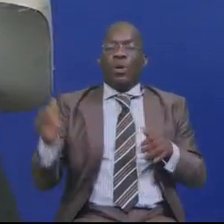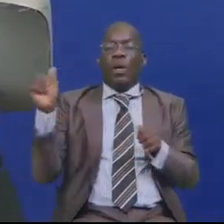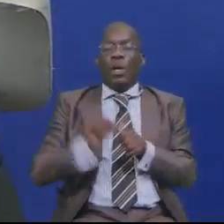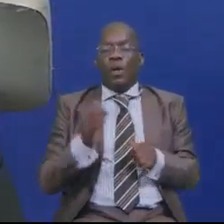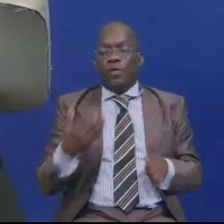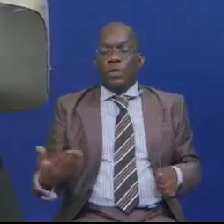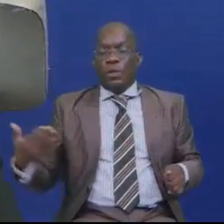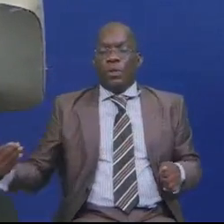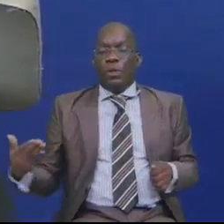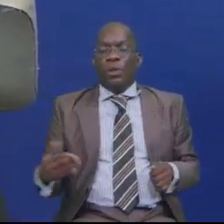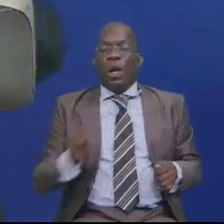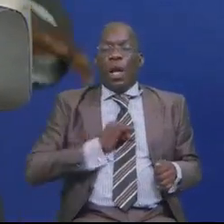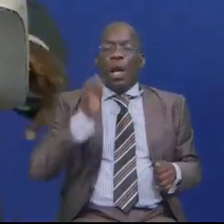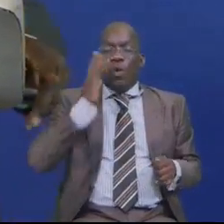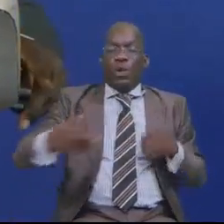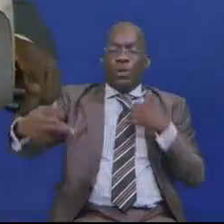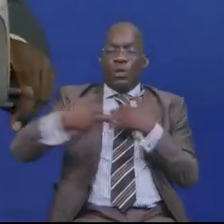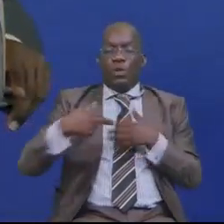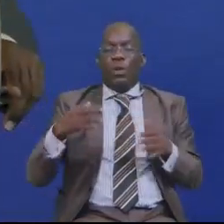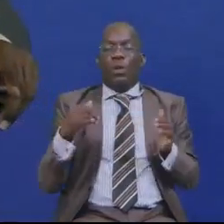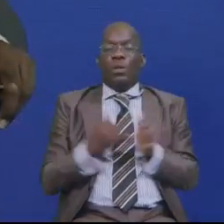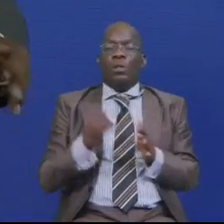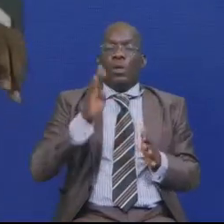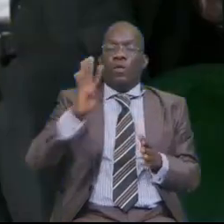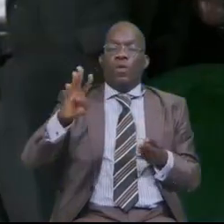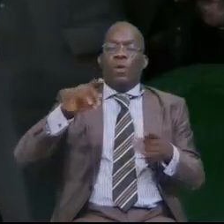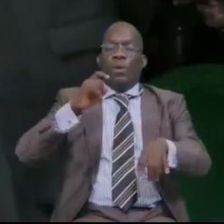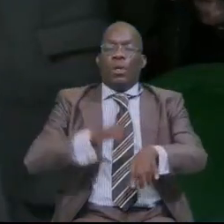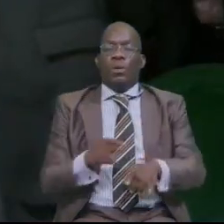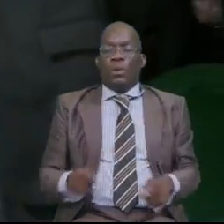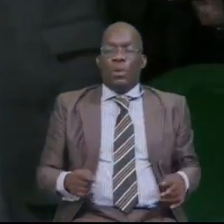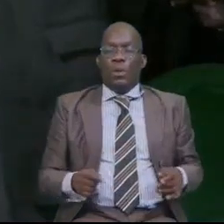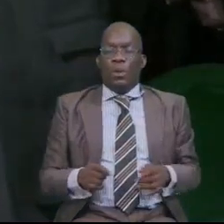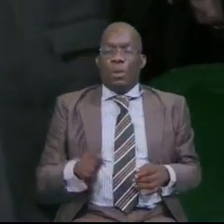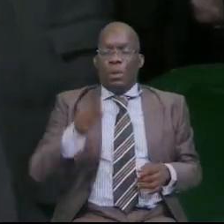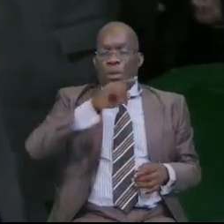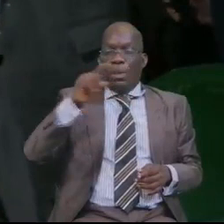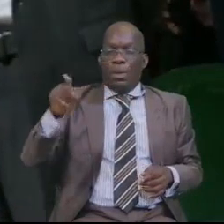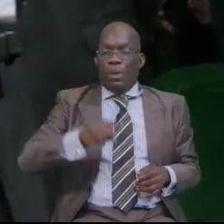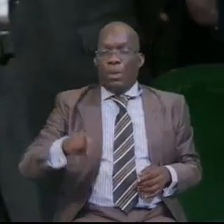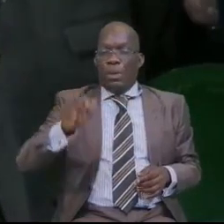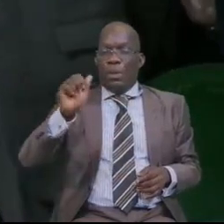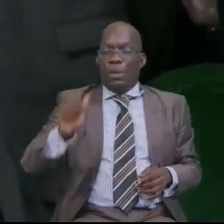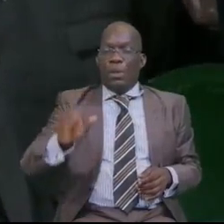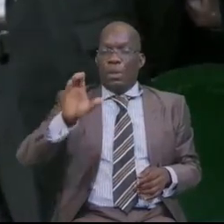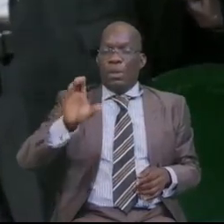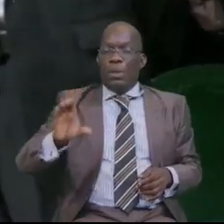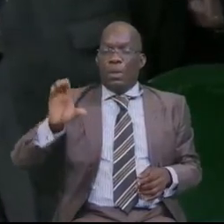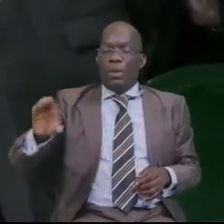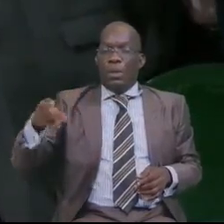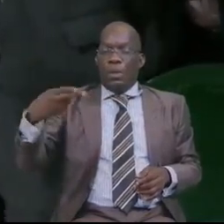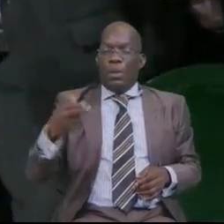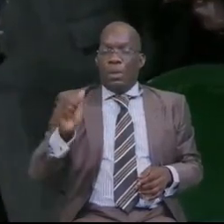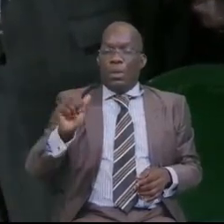everything. I'll restore it fourfold. Zacchaeus decided fourfold, but you know, just